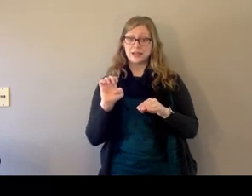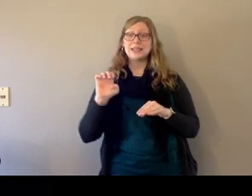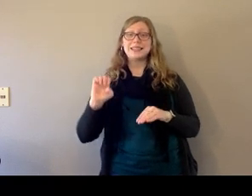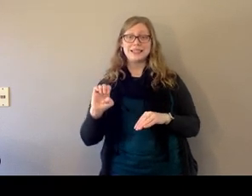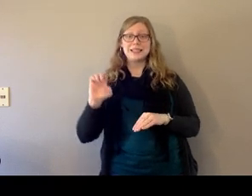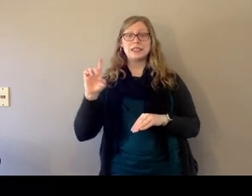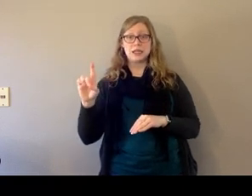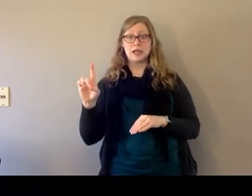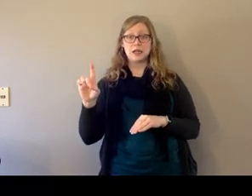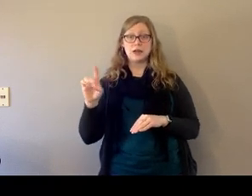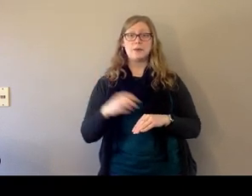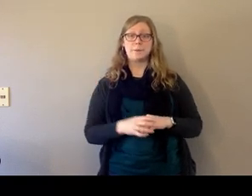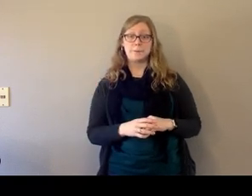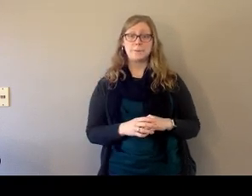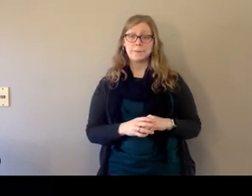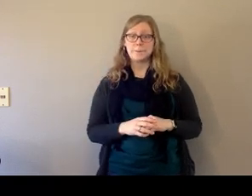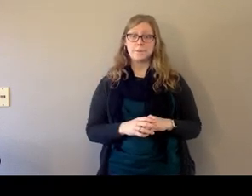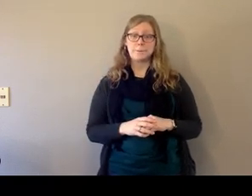ED.